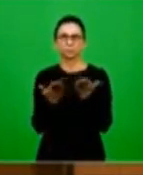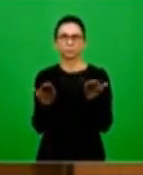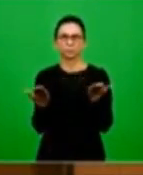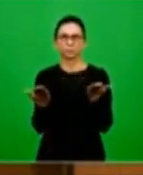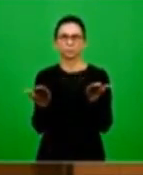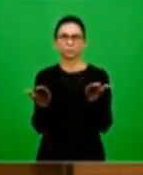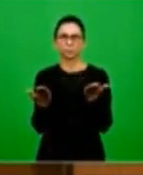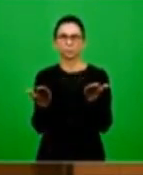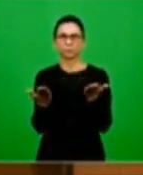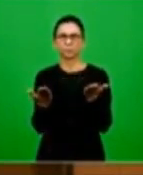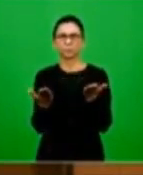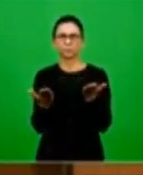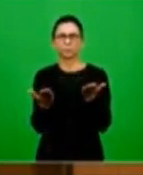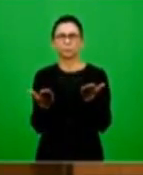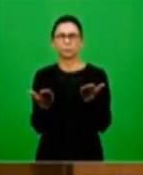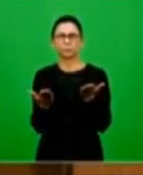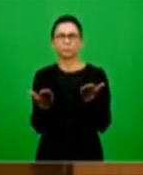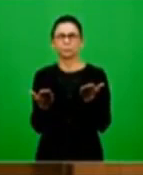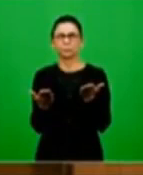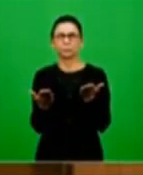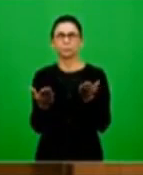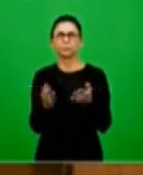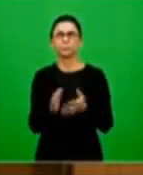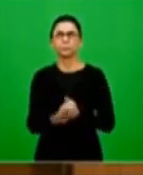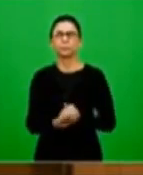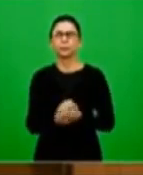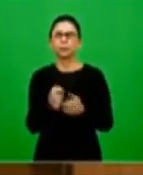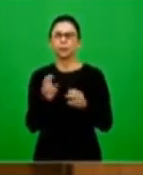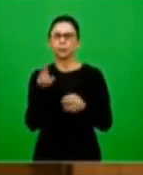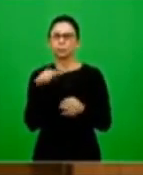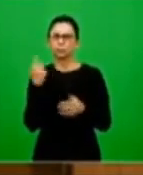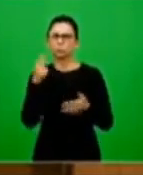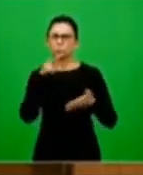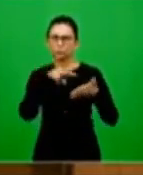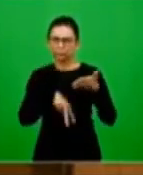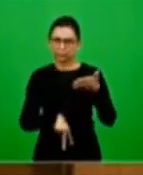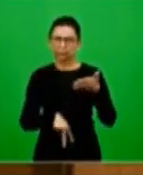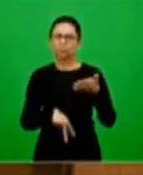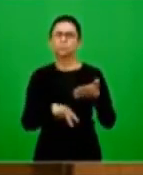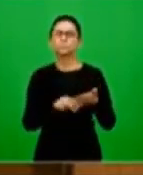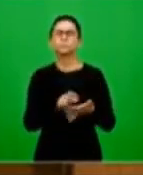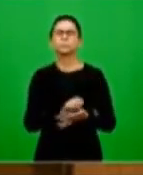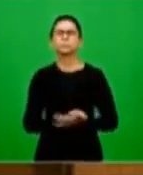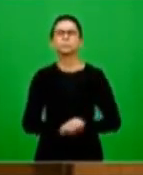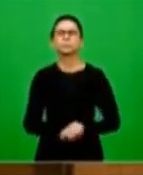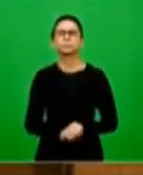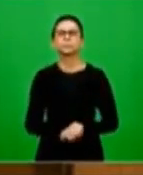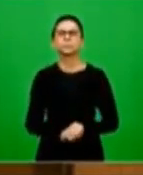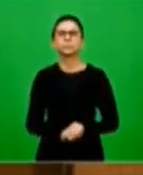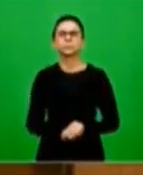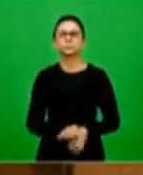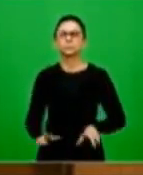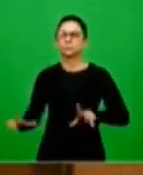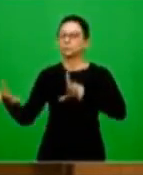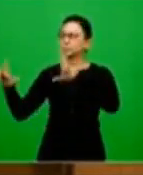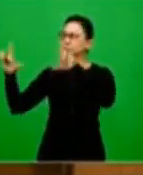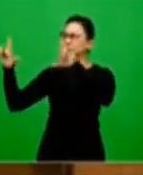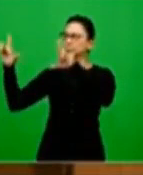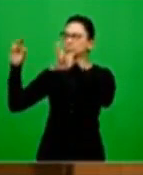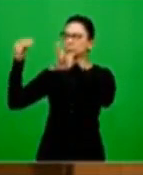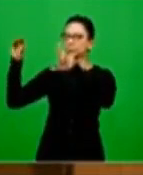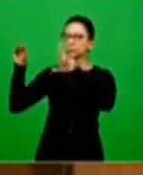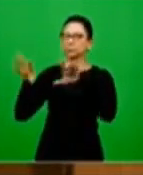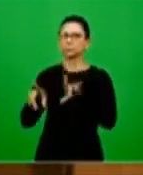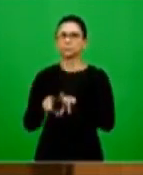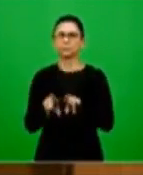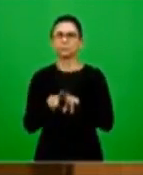Bible. Those in the church that can read the word of the Lord, that will